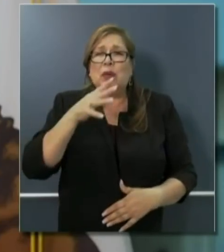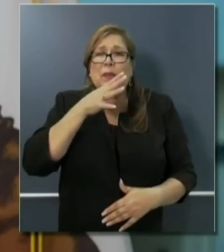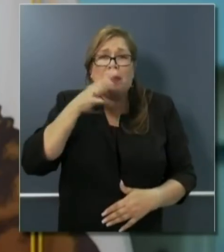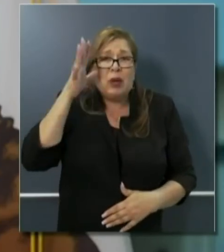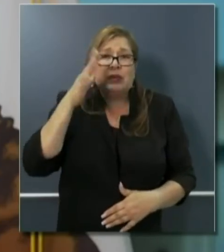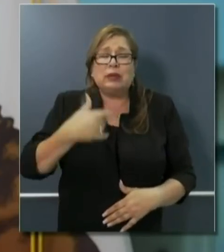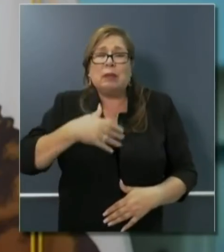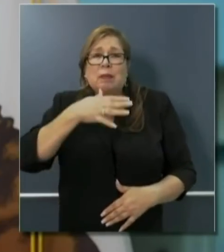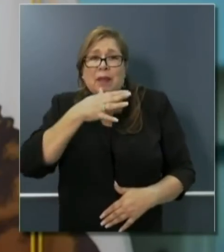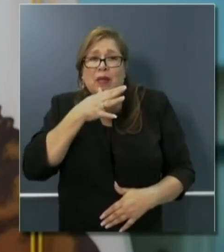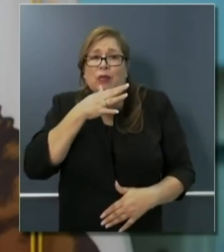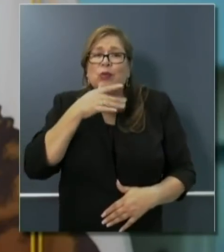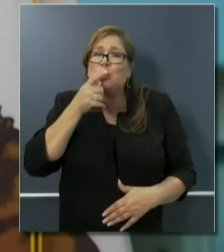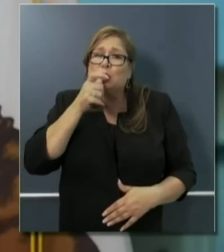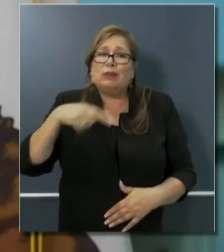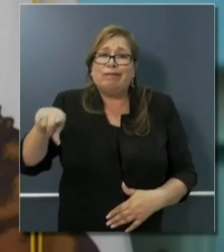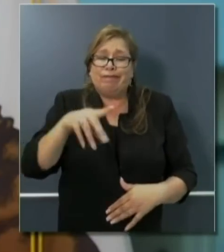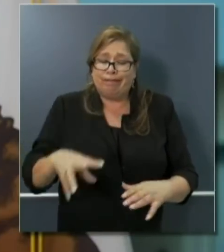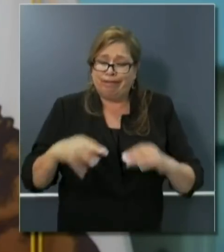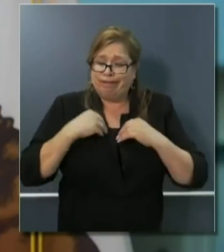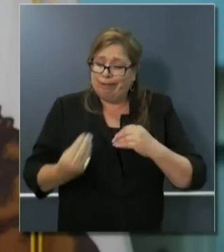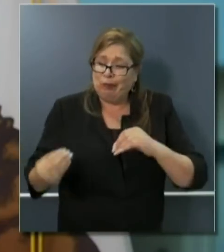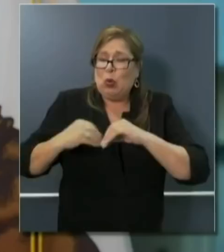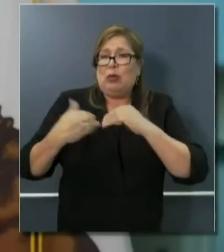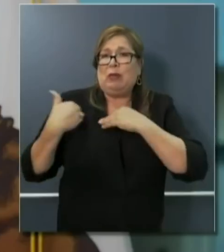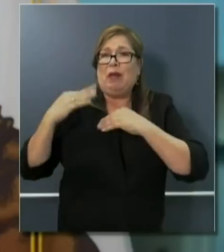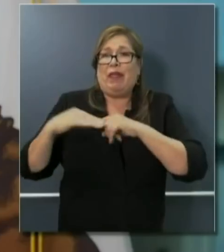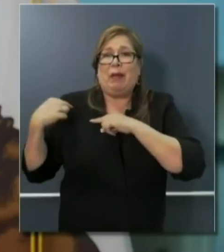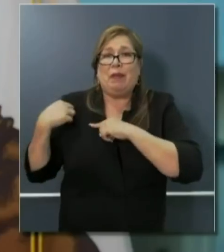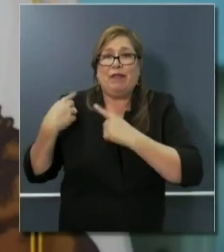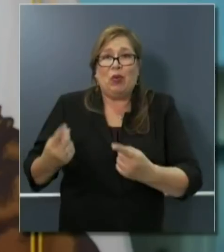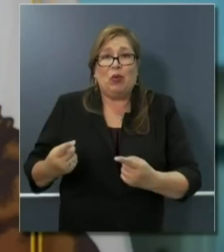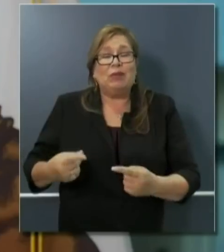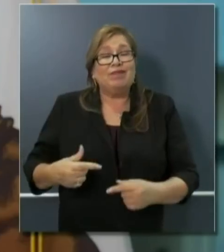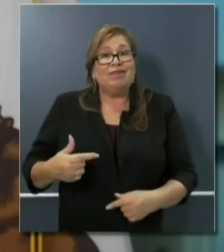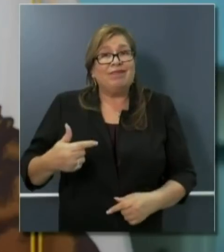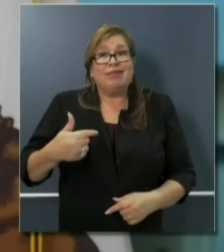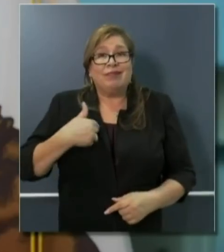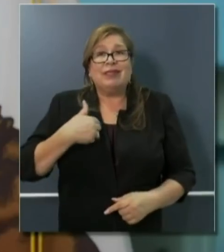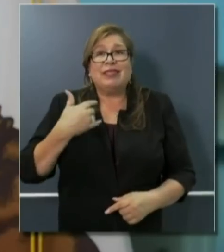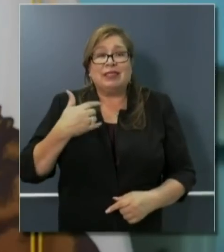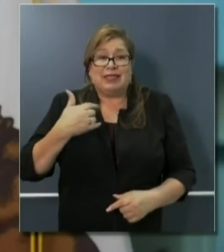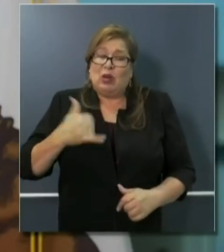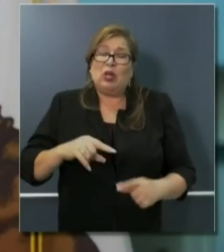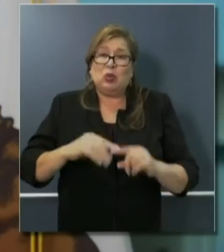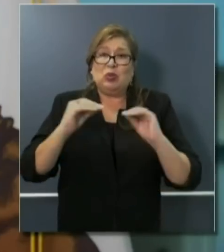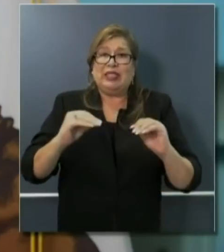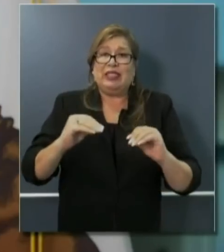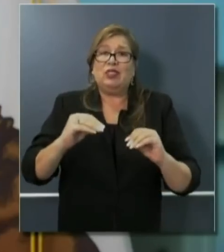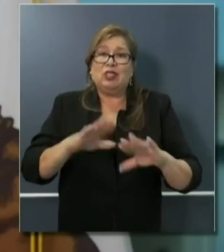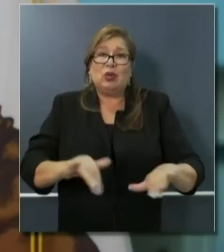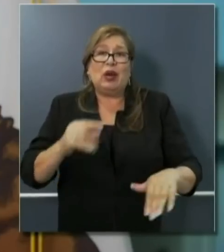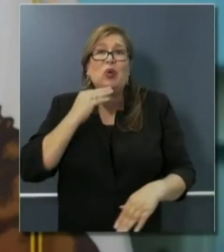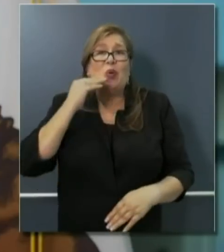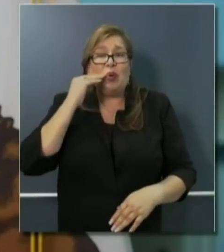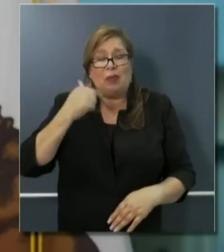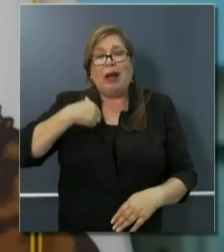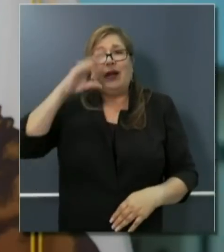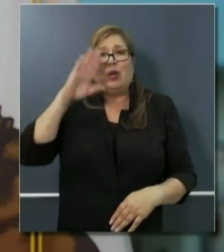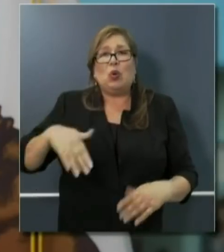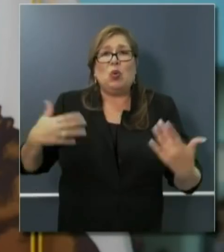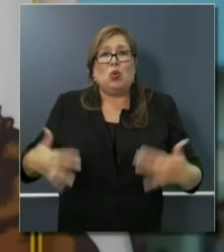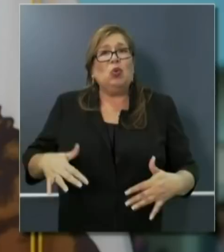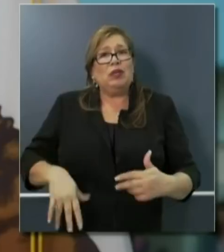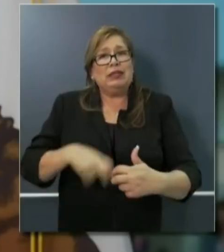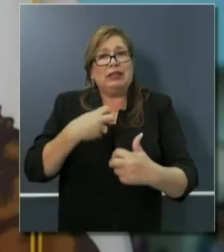more than even they've had to do. And again, as someone that's trying to homeschool their children, trust me, I know how difficult it is. And